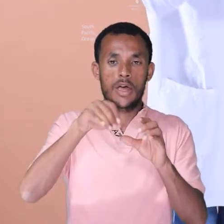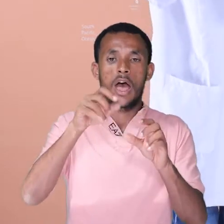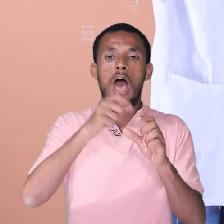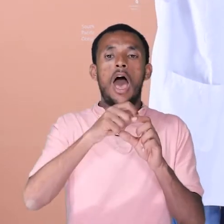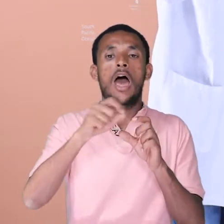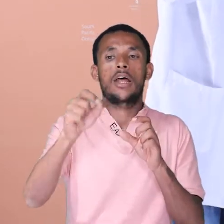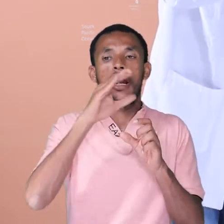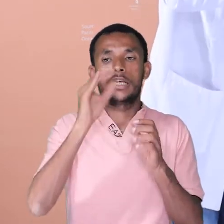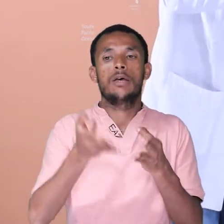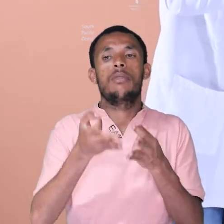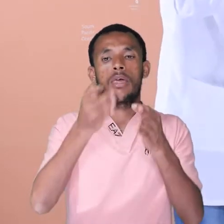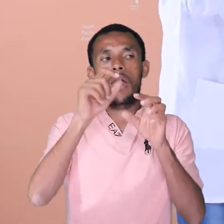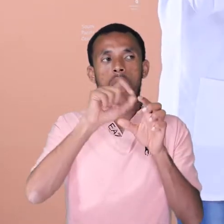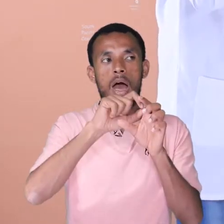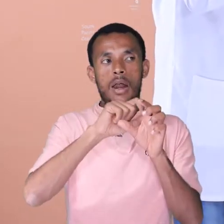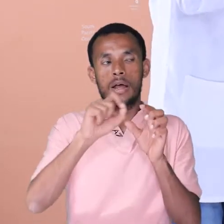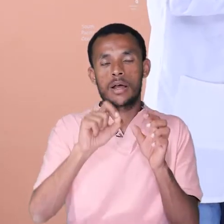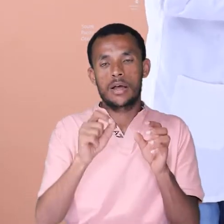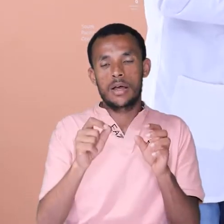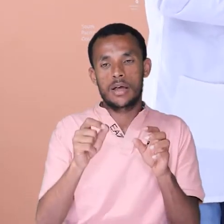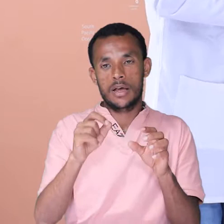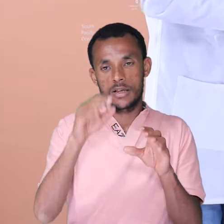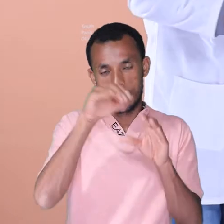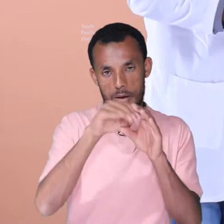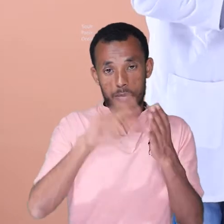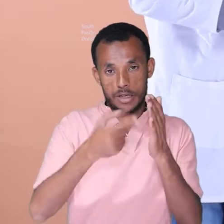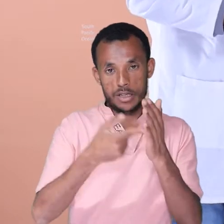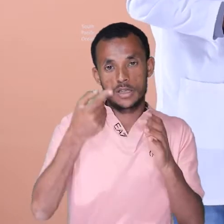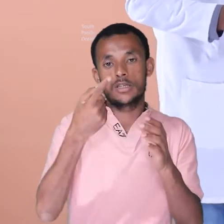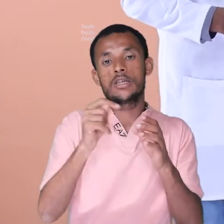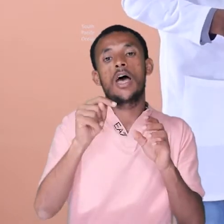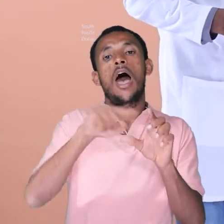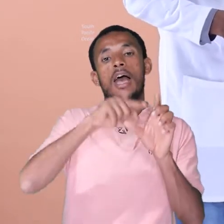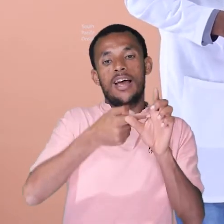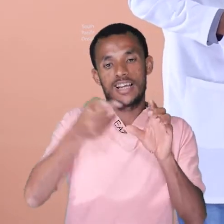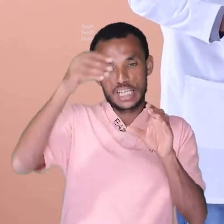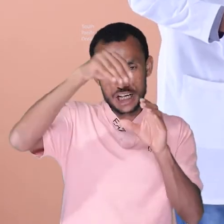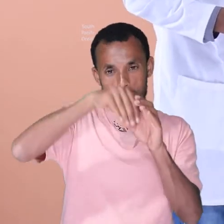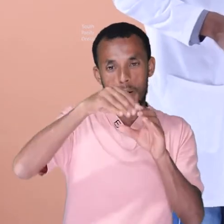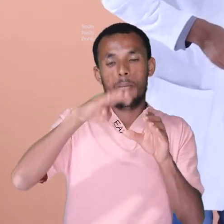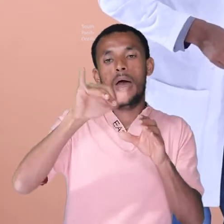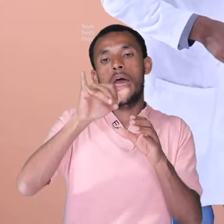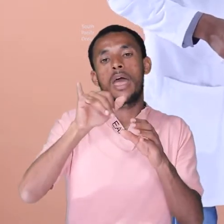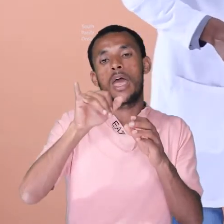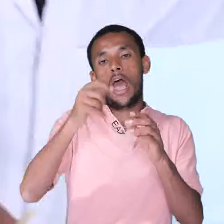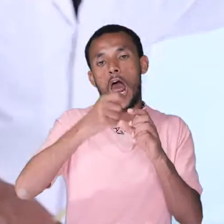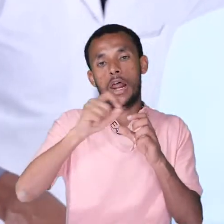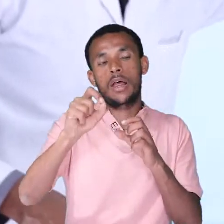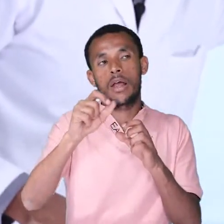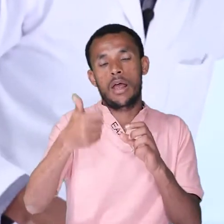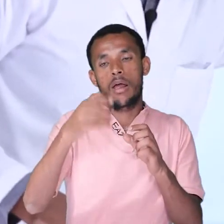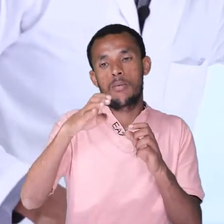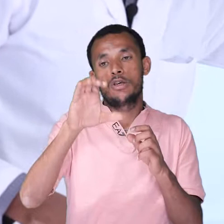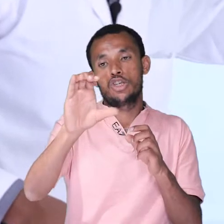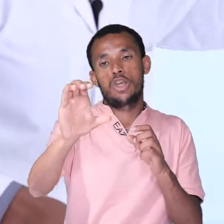and subtending arc. Inscribed arc, the angle inscribed by a certain arc. That means